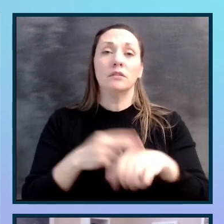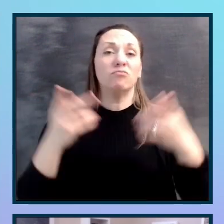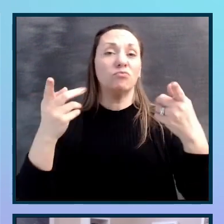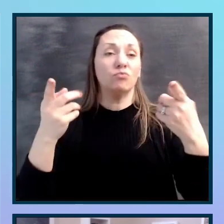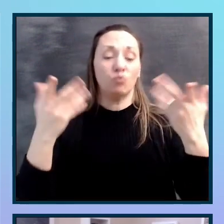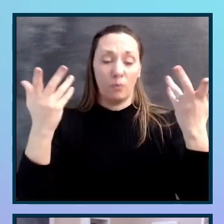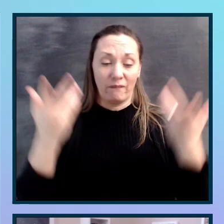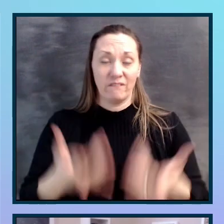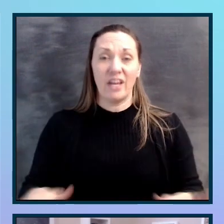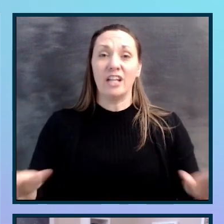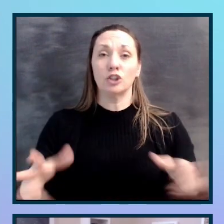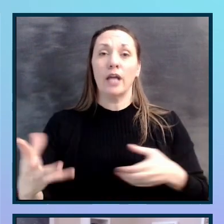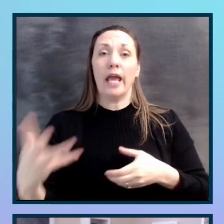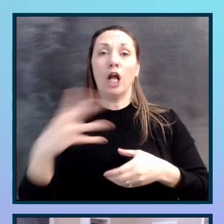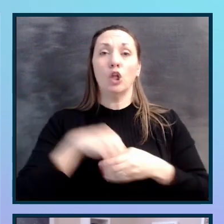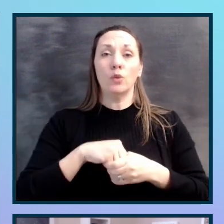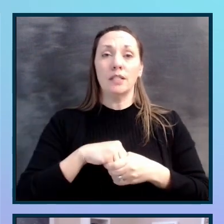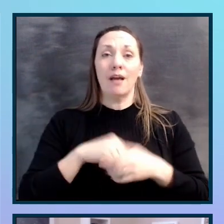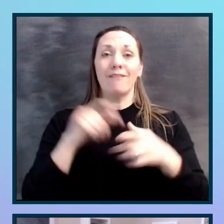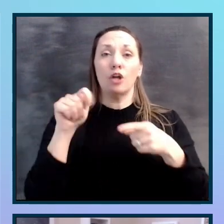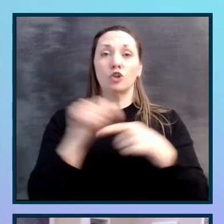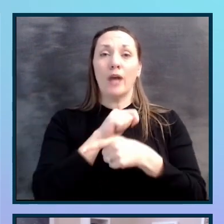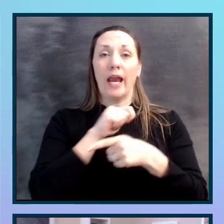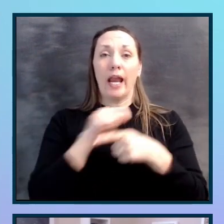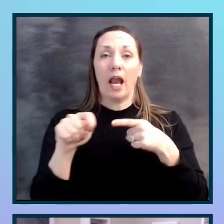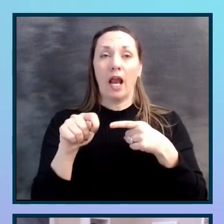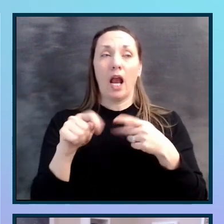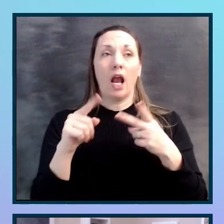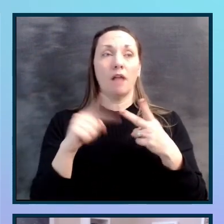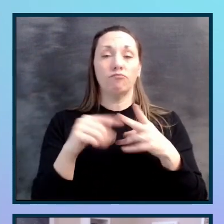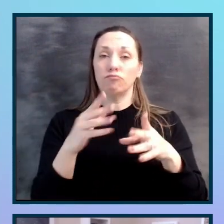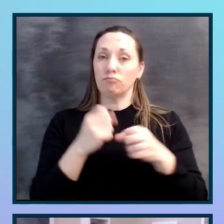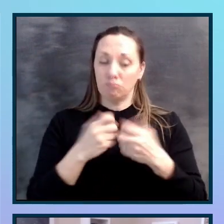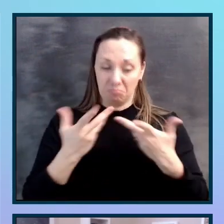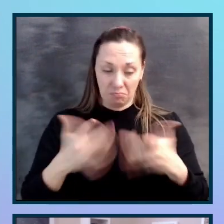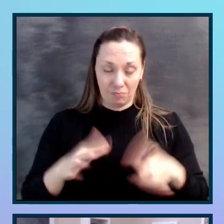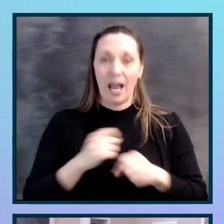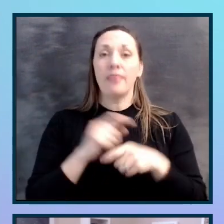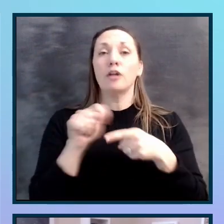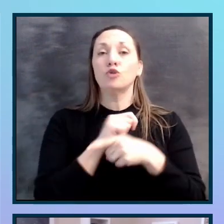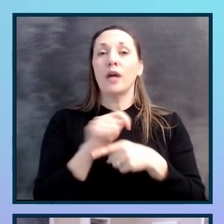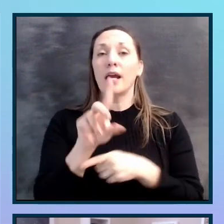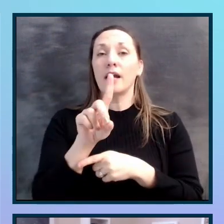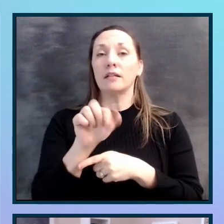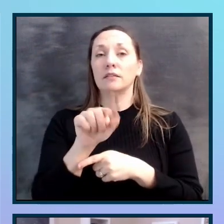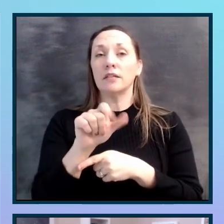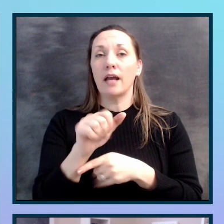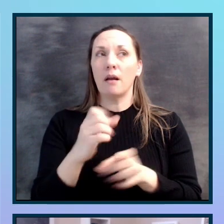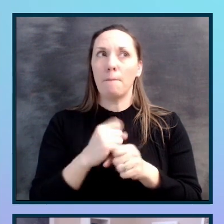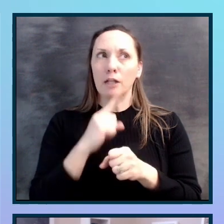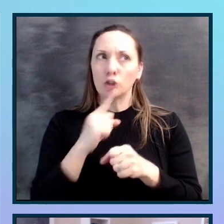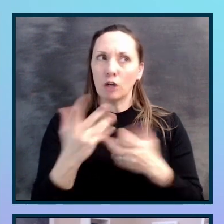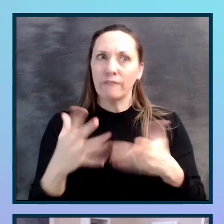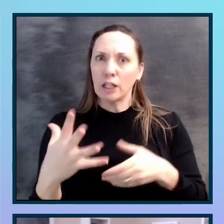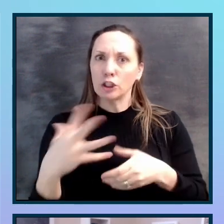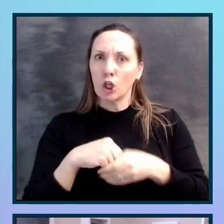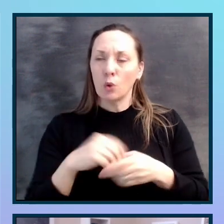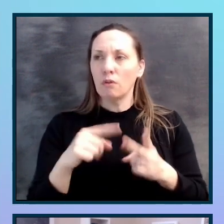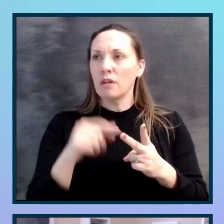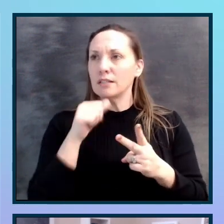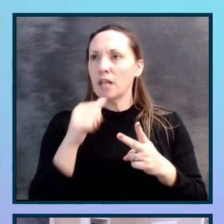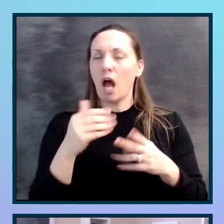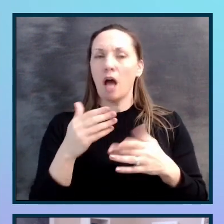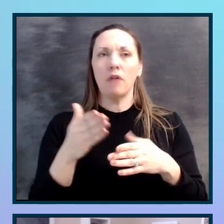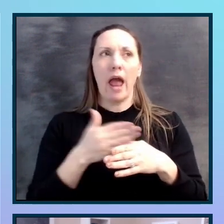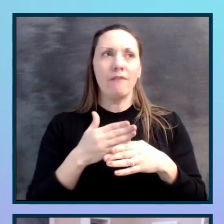done the inclusive training, gotten that training data, made sure that it's been included, that it hasn't been averaged away, that it